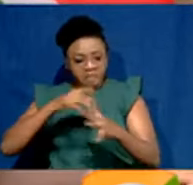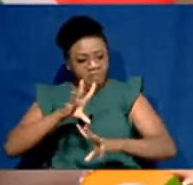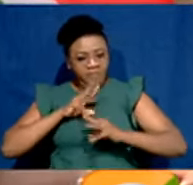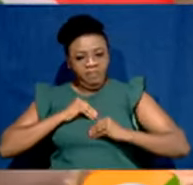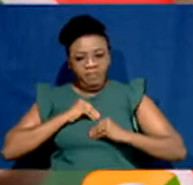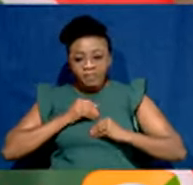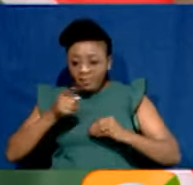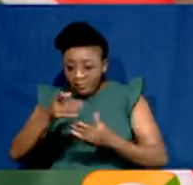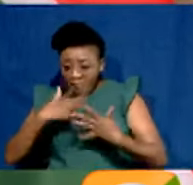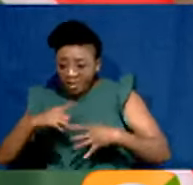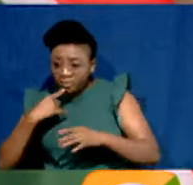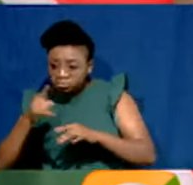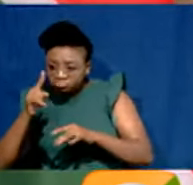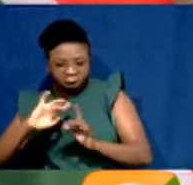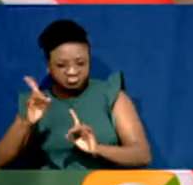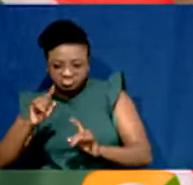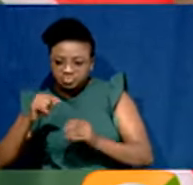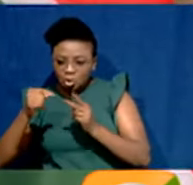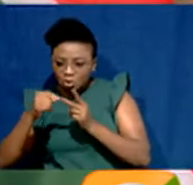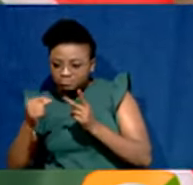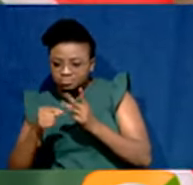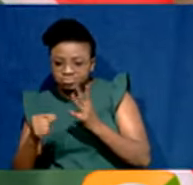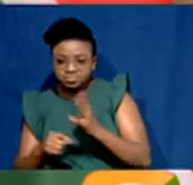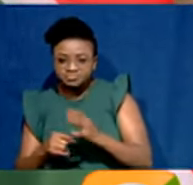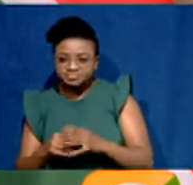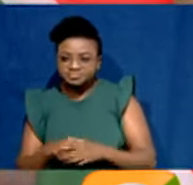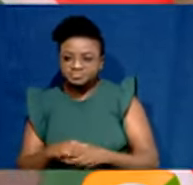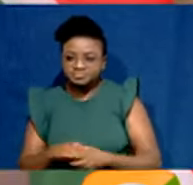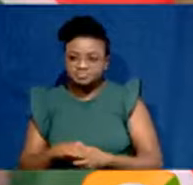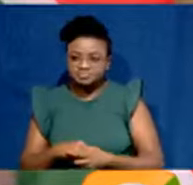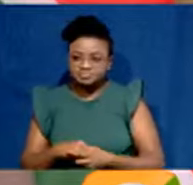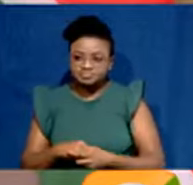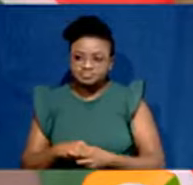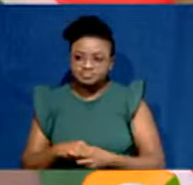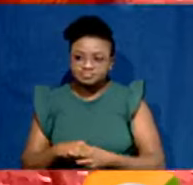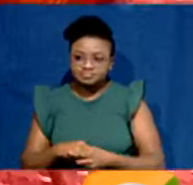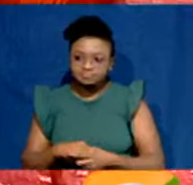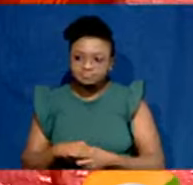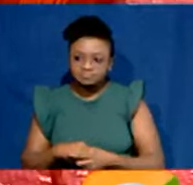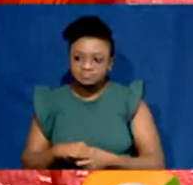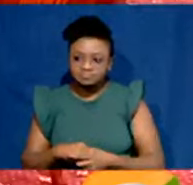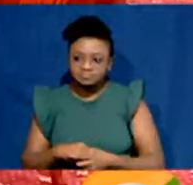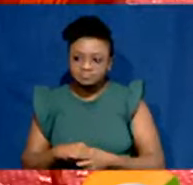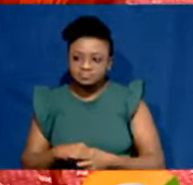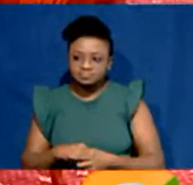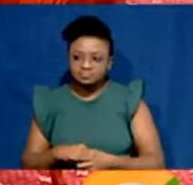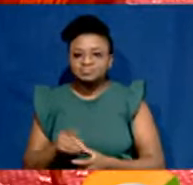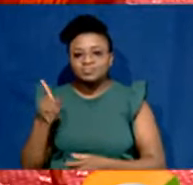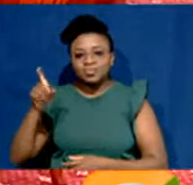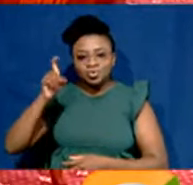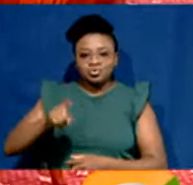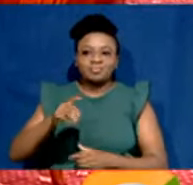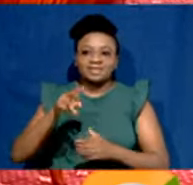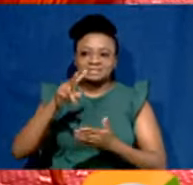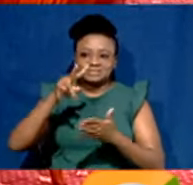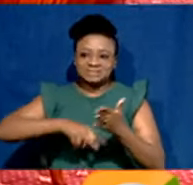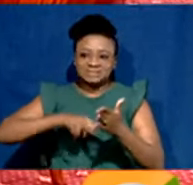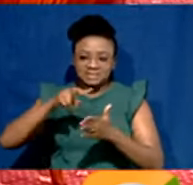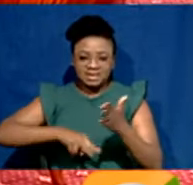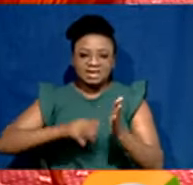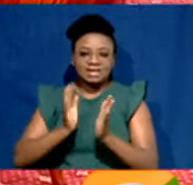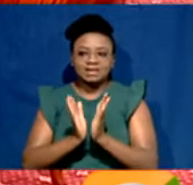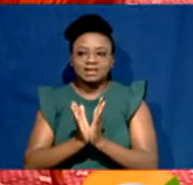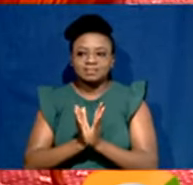wananchi wenyewe waseme. It is not citizens that changed it, it is parliament. It's parliament. You should go and read. I read the, it. The